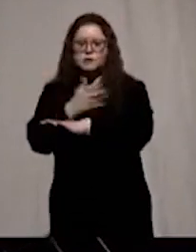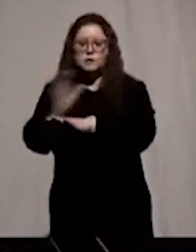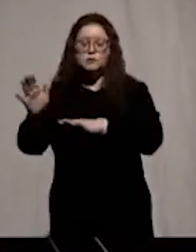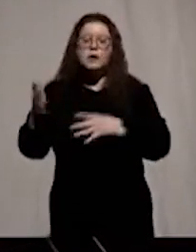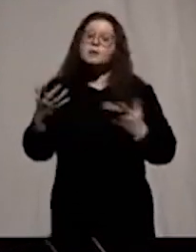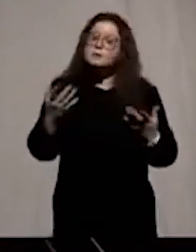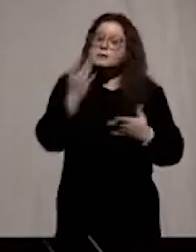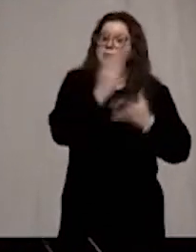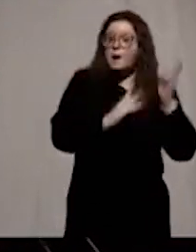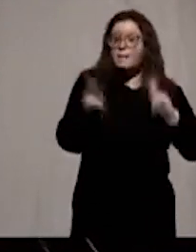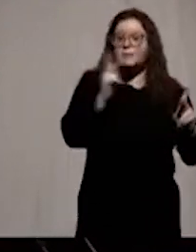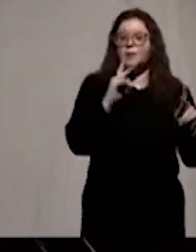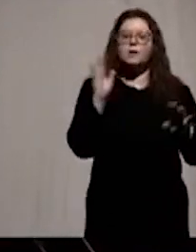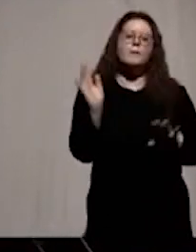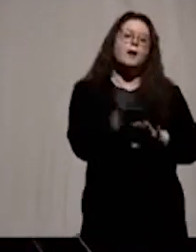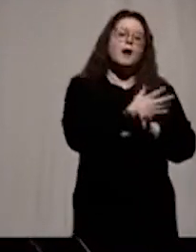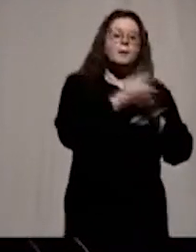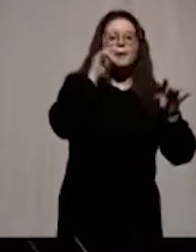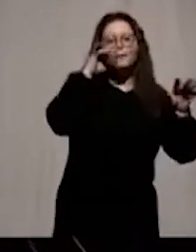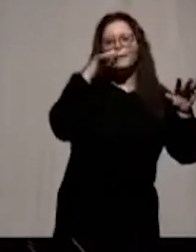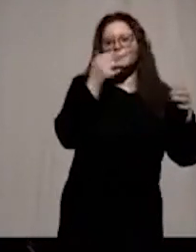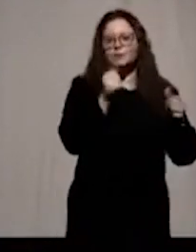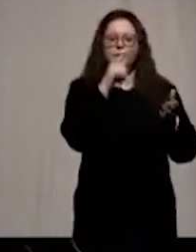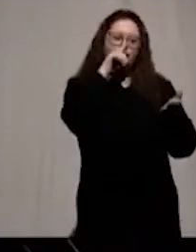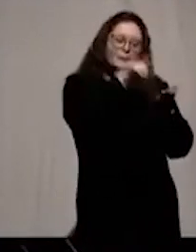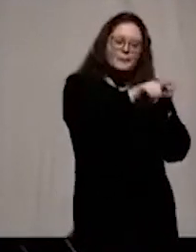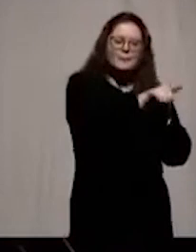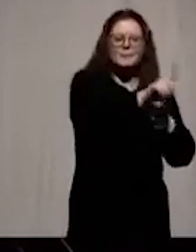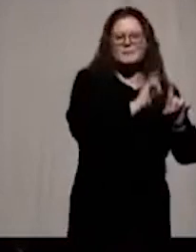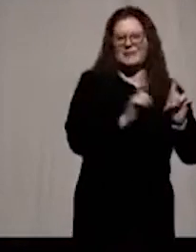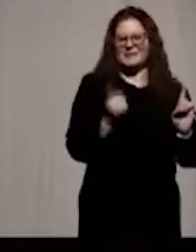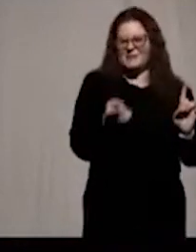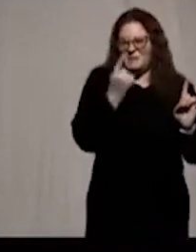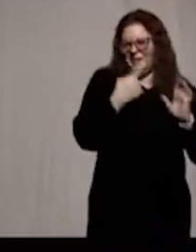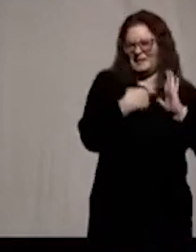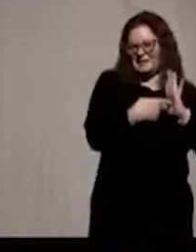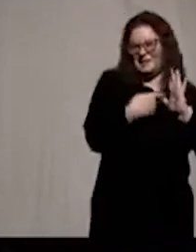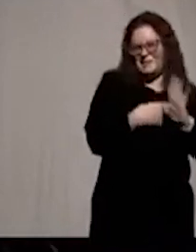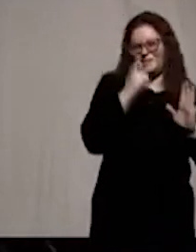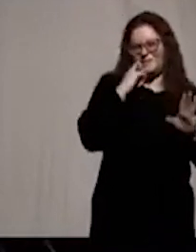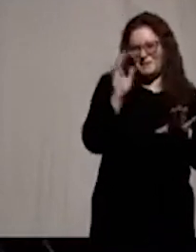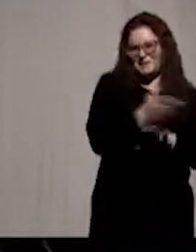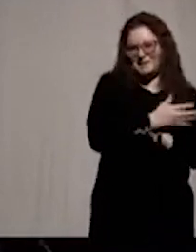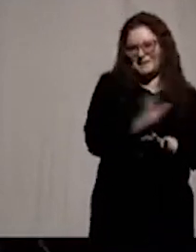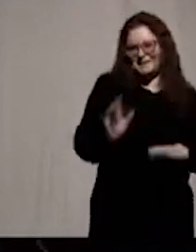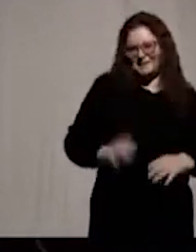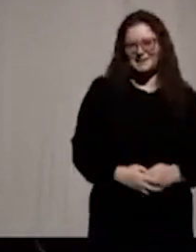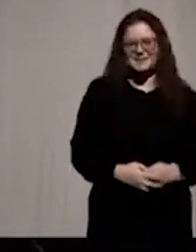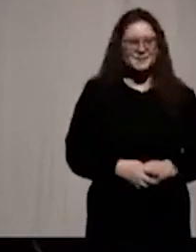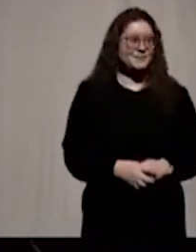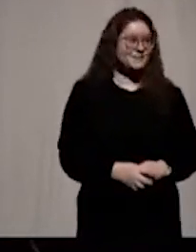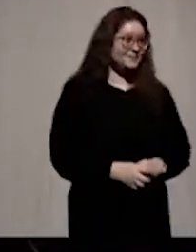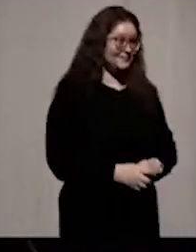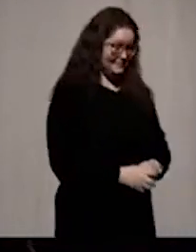mating rituals, but that's just one of many aspects that we can use music for. So